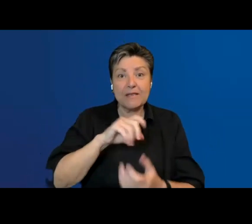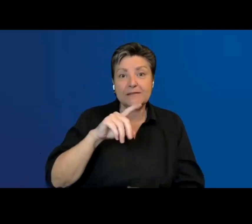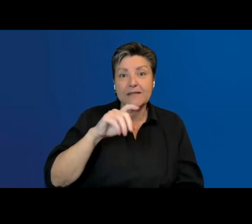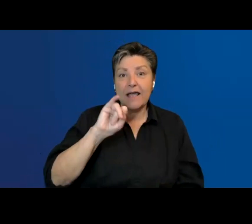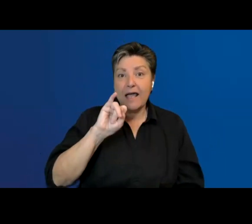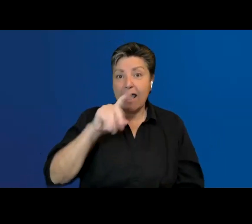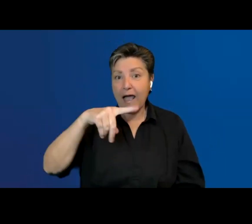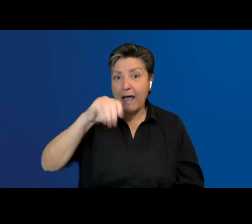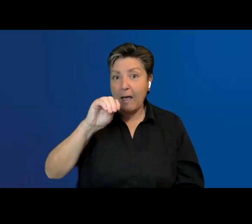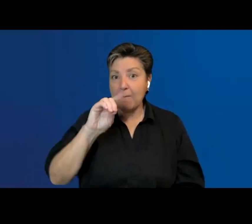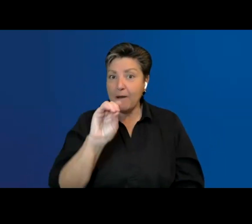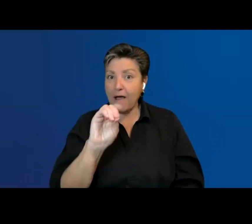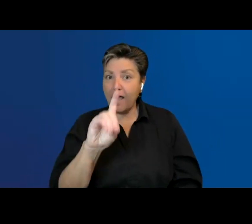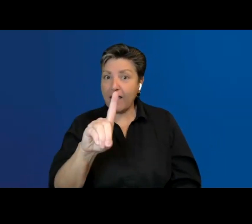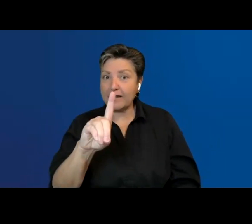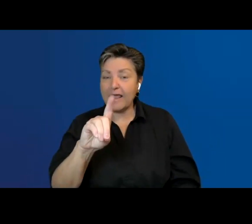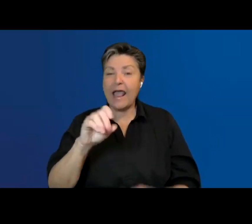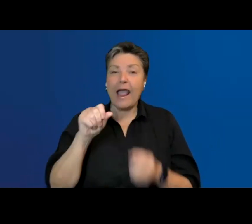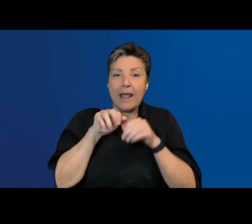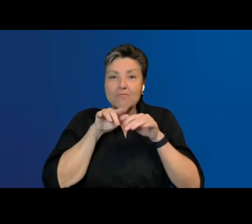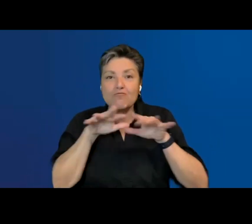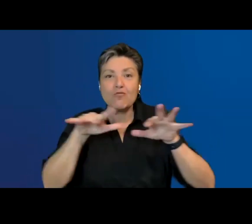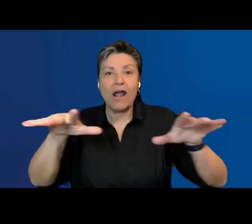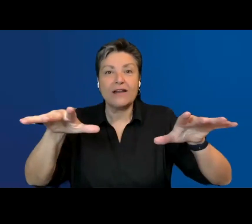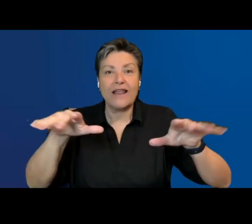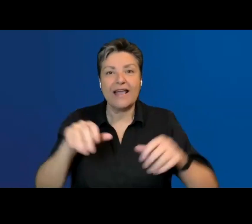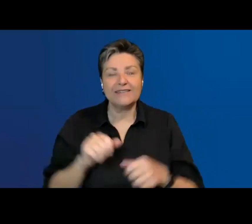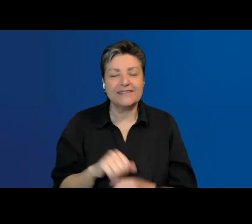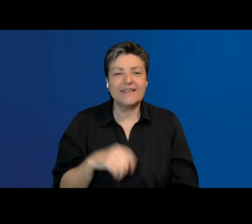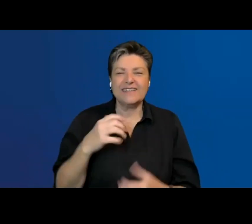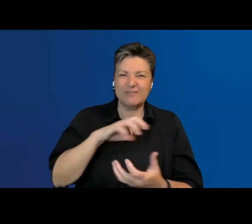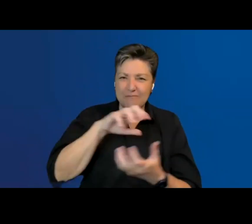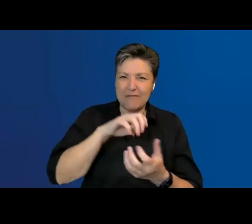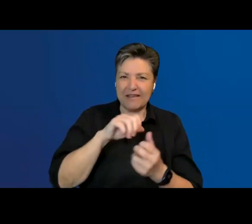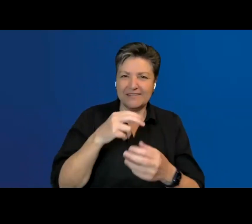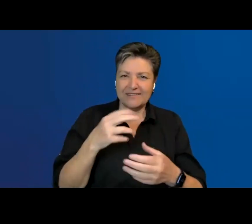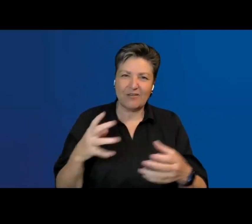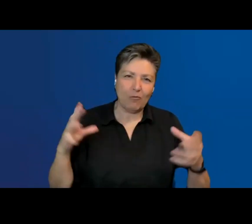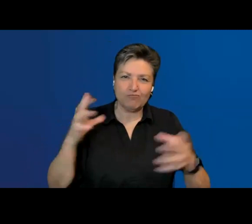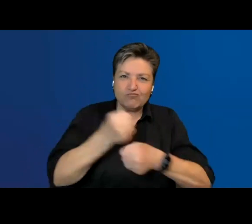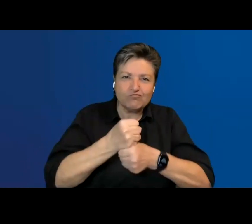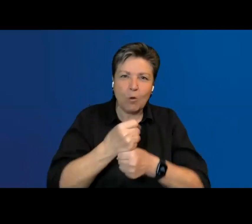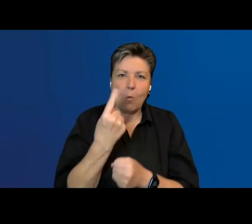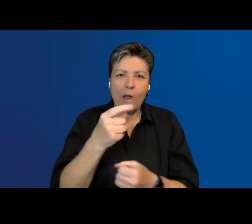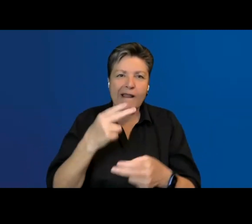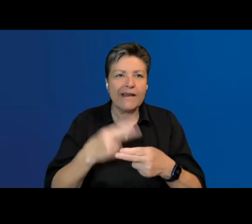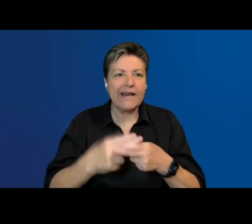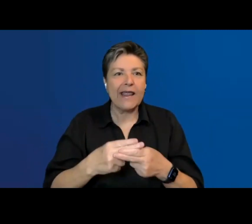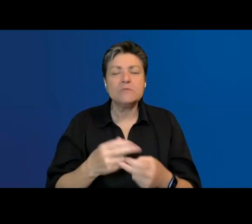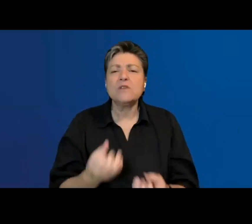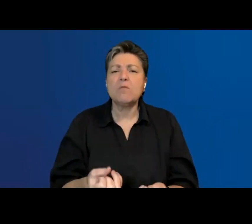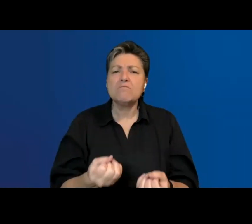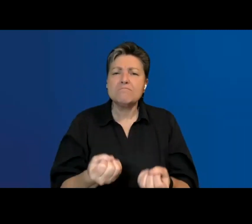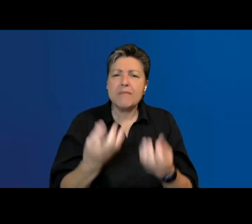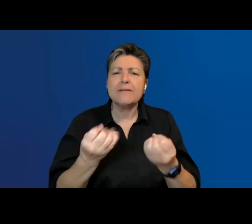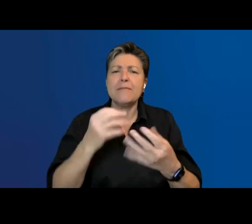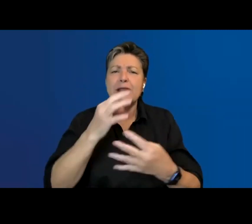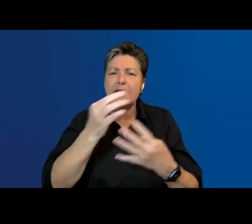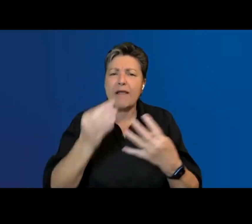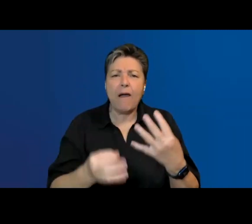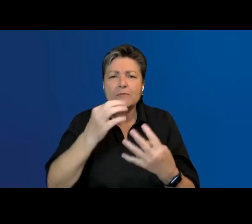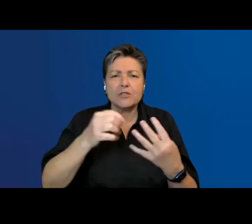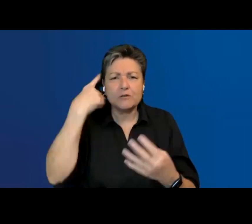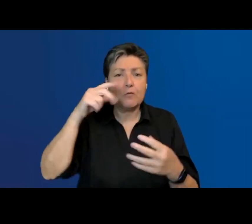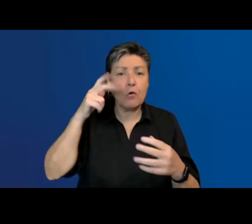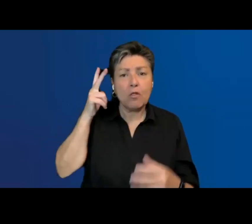broadcasting. Today, however, podcasts are easier to listen to than ever, and there are more options about what you can listen to than ever. In